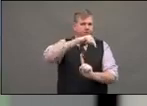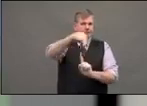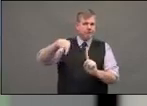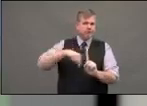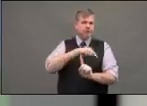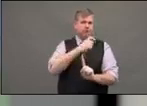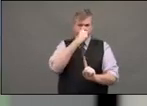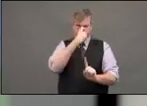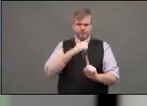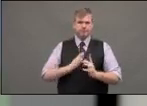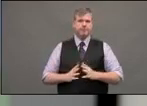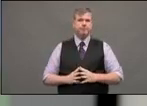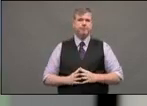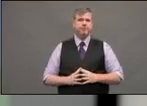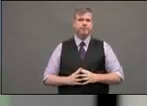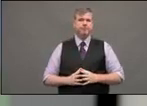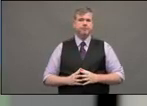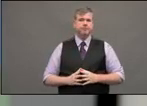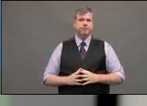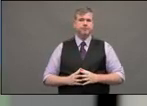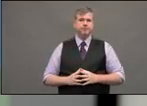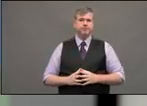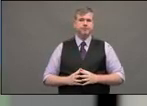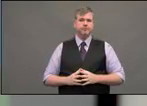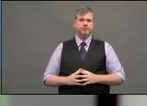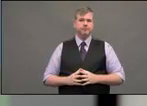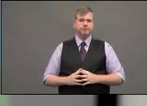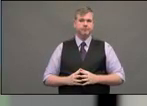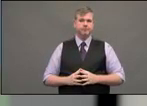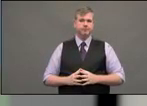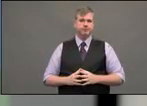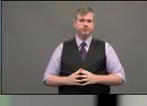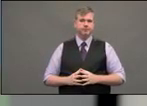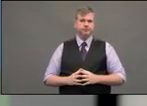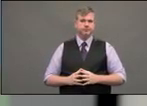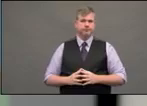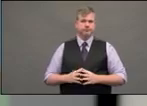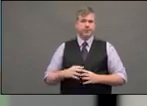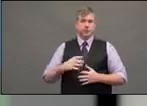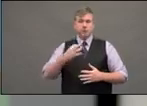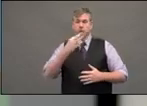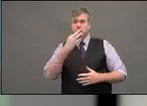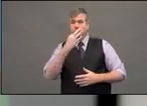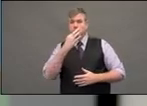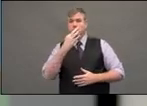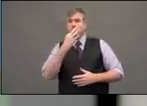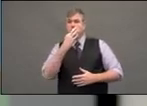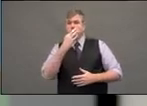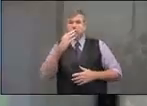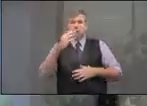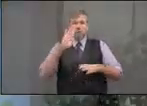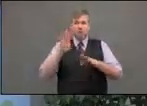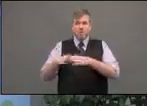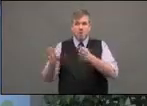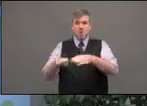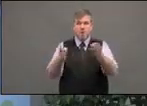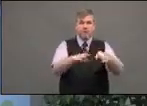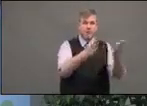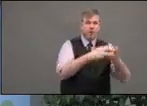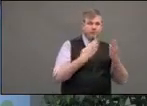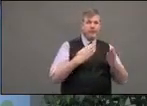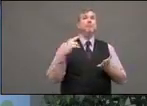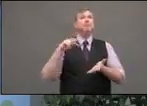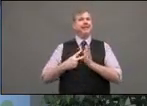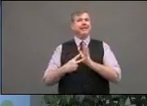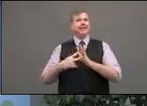in the community as we open up shelter in place, we need to be able to reach people on a much larger scale than we ever have before. So